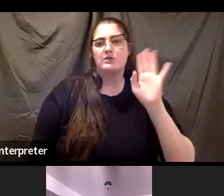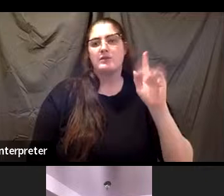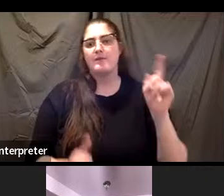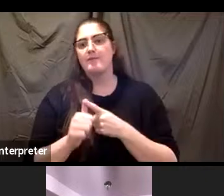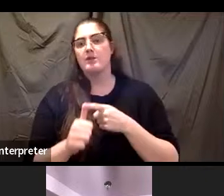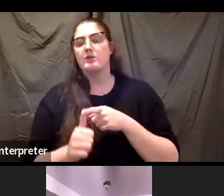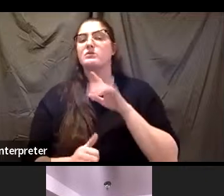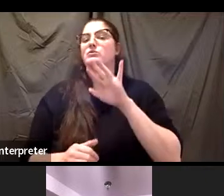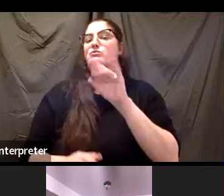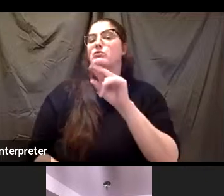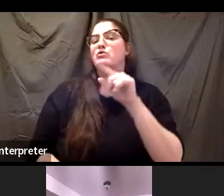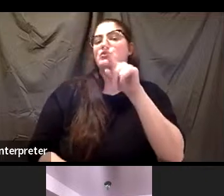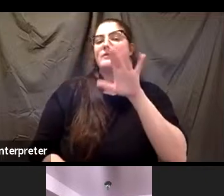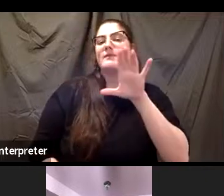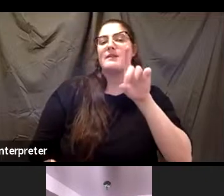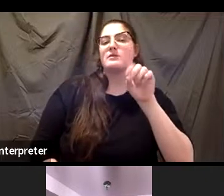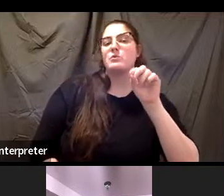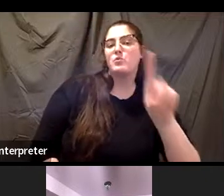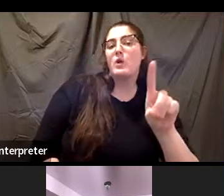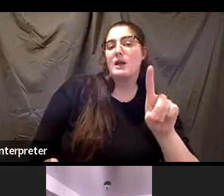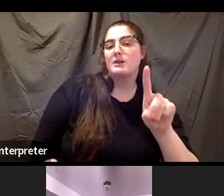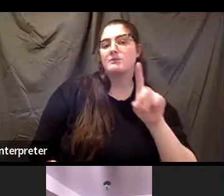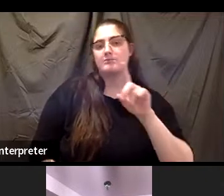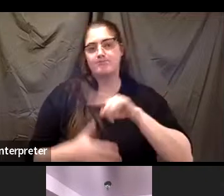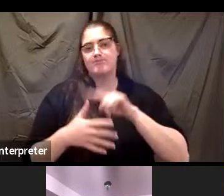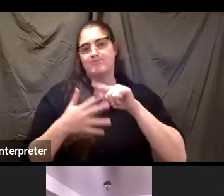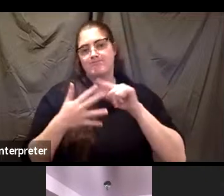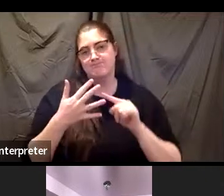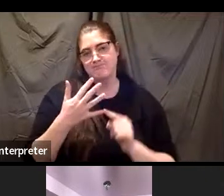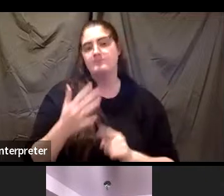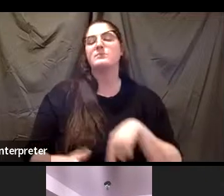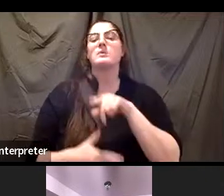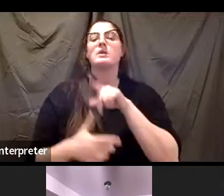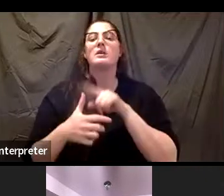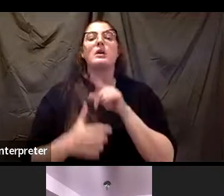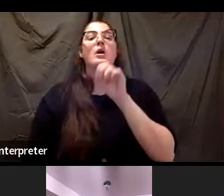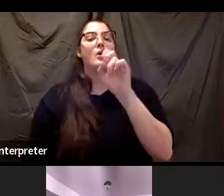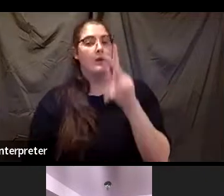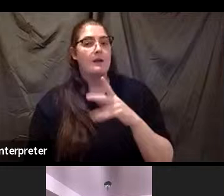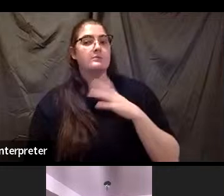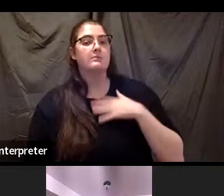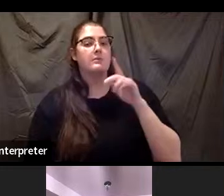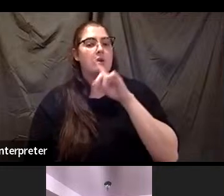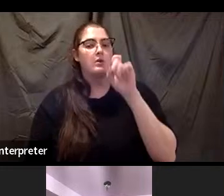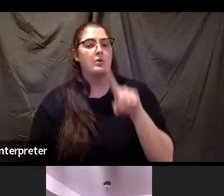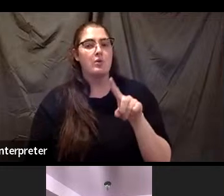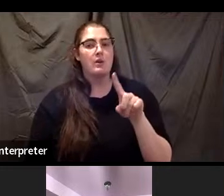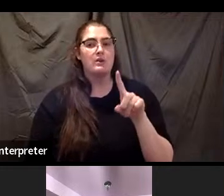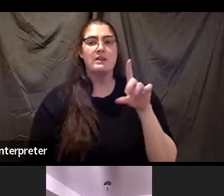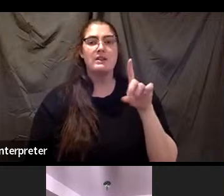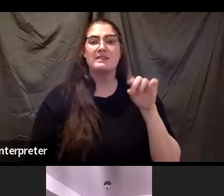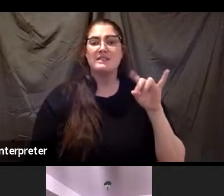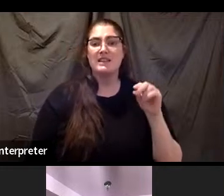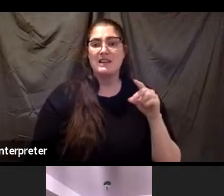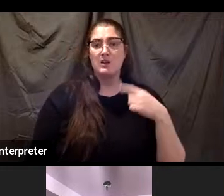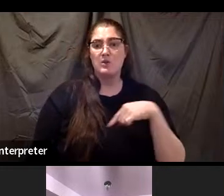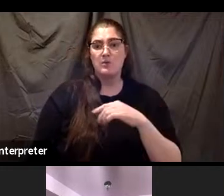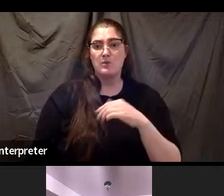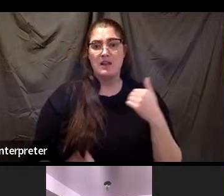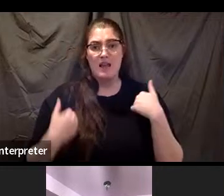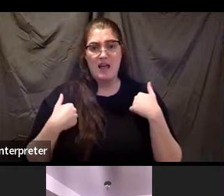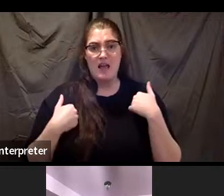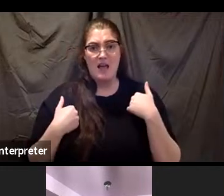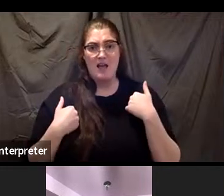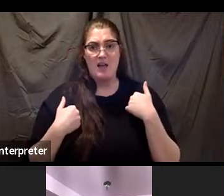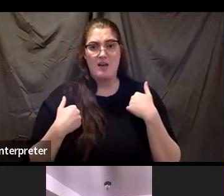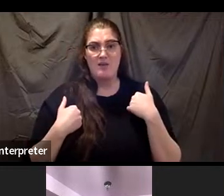Okay. My question is, Did we have one of these before?